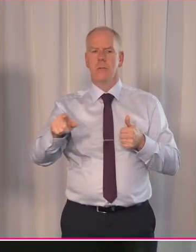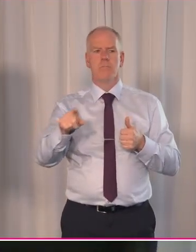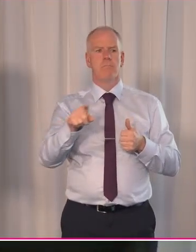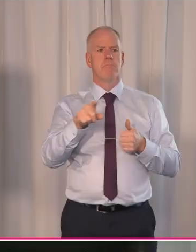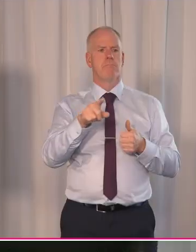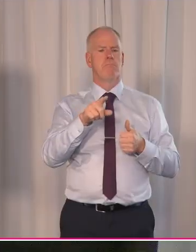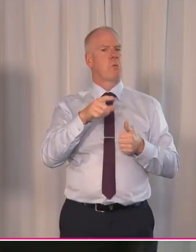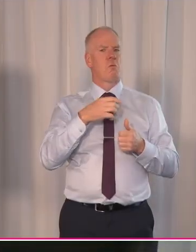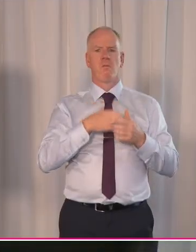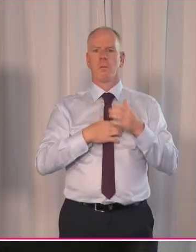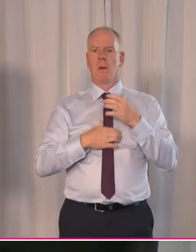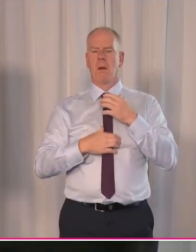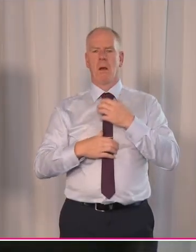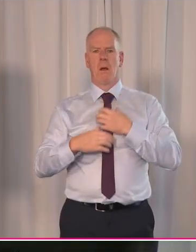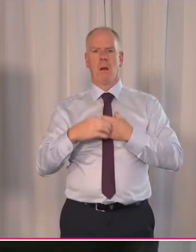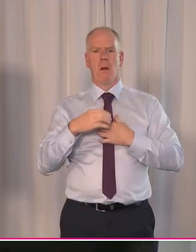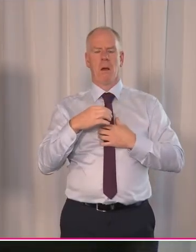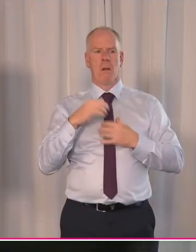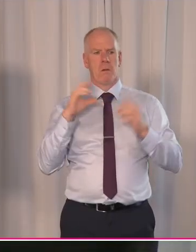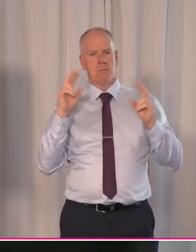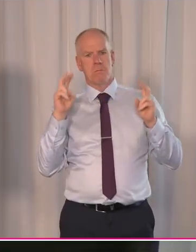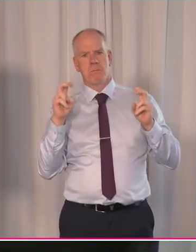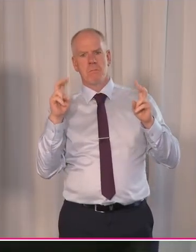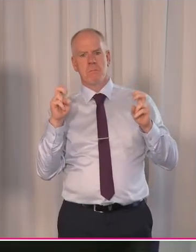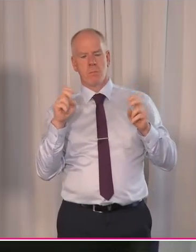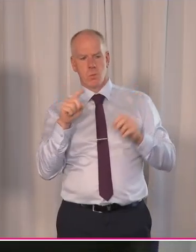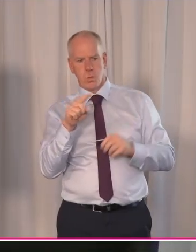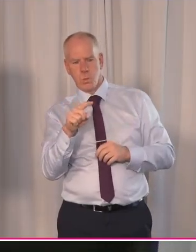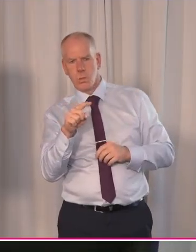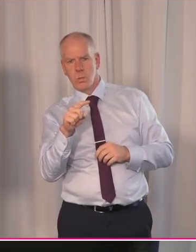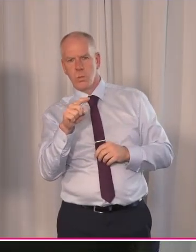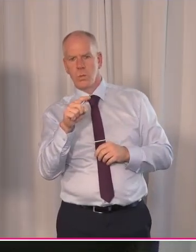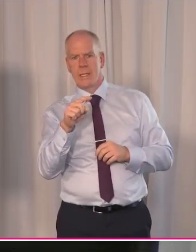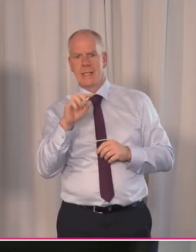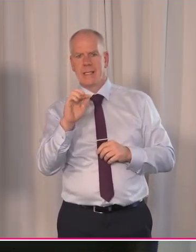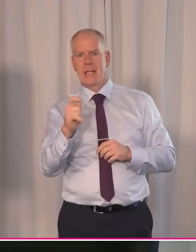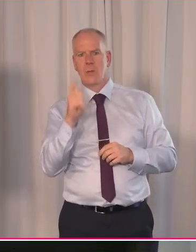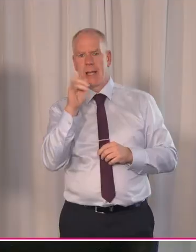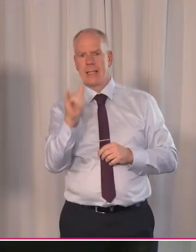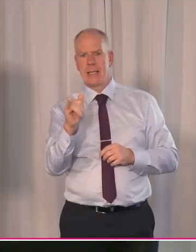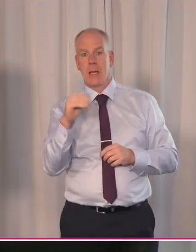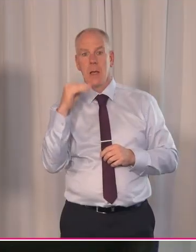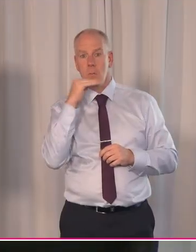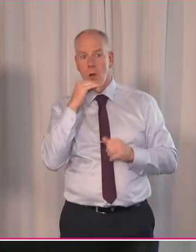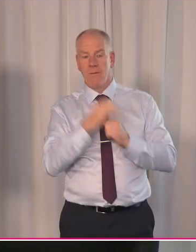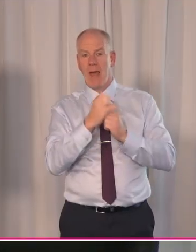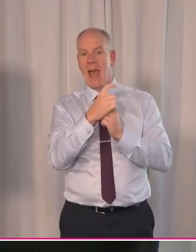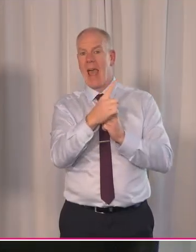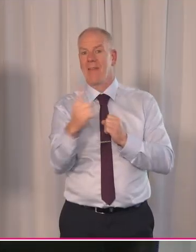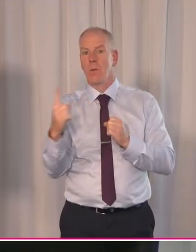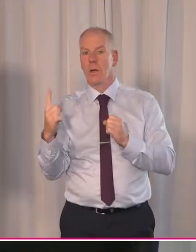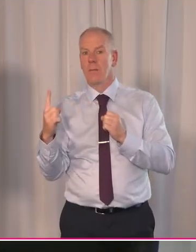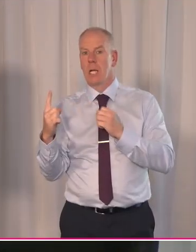truth somewhere in here about what we are saying when we say that sexuality is important for everybody, but not